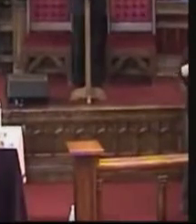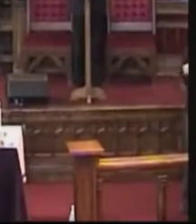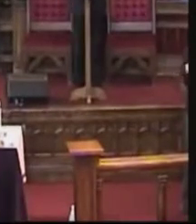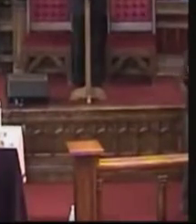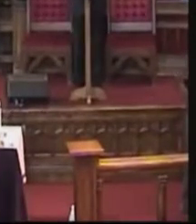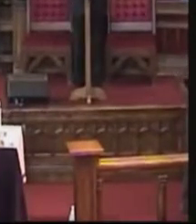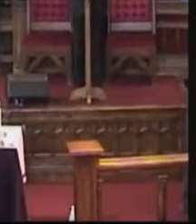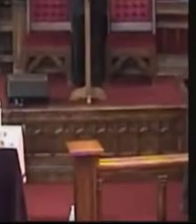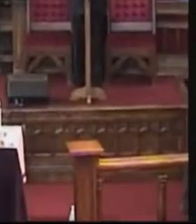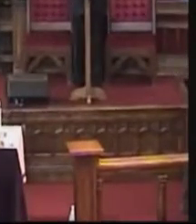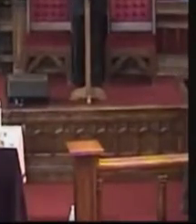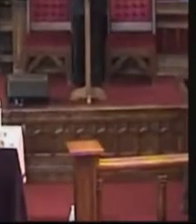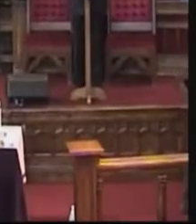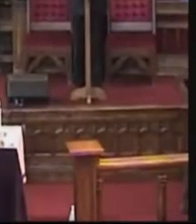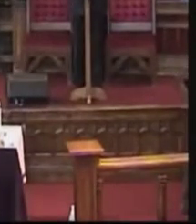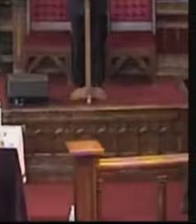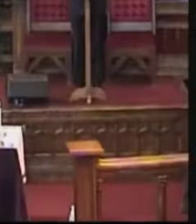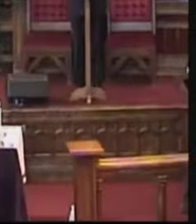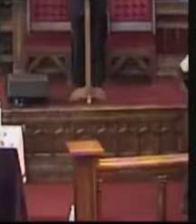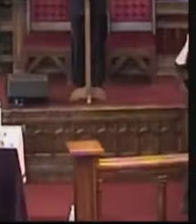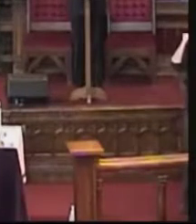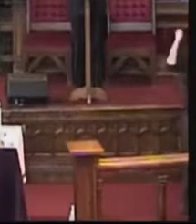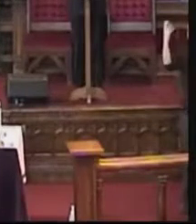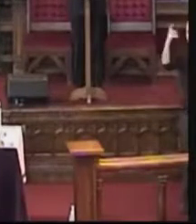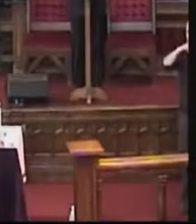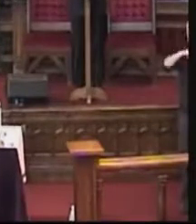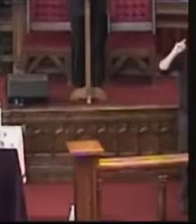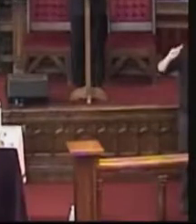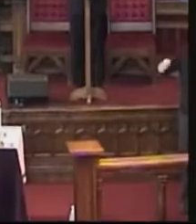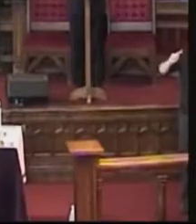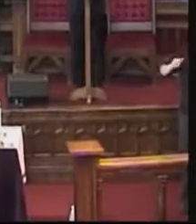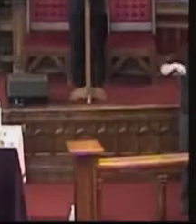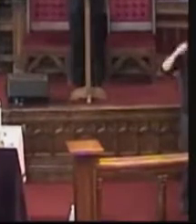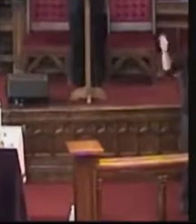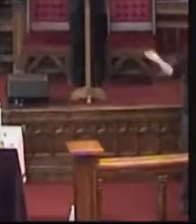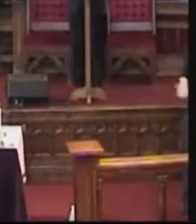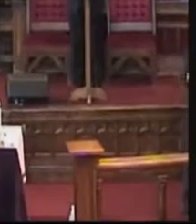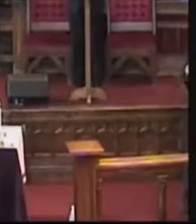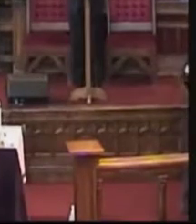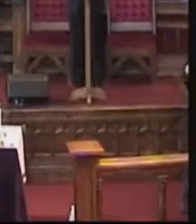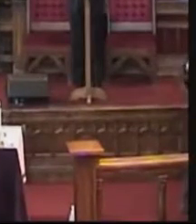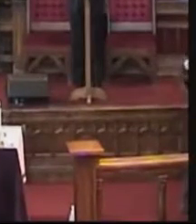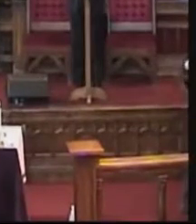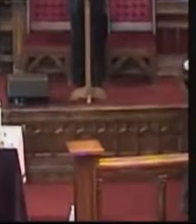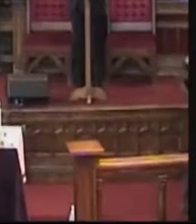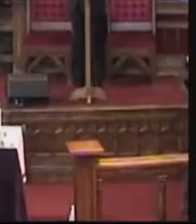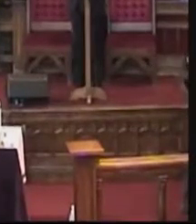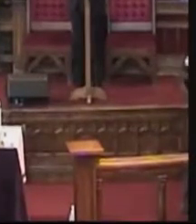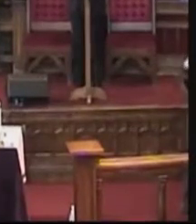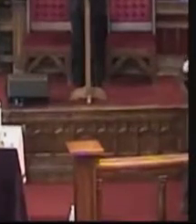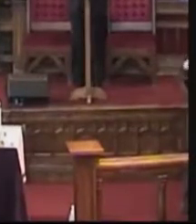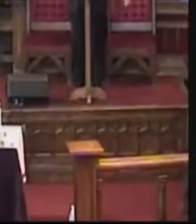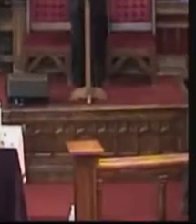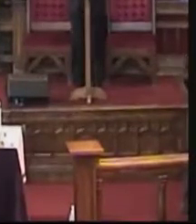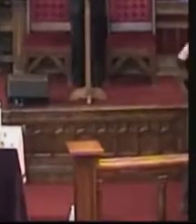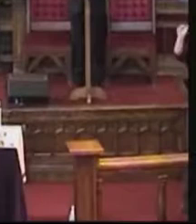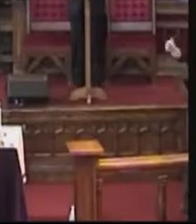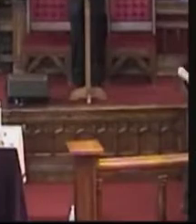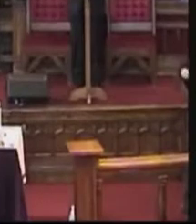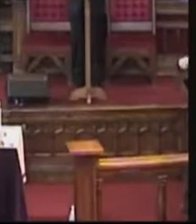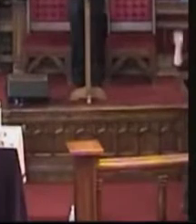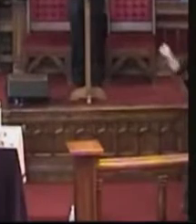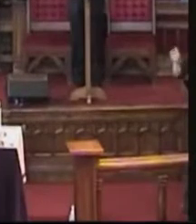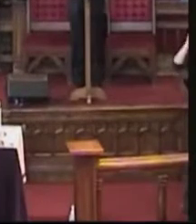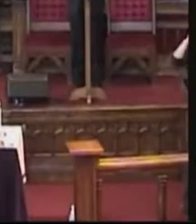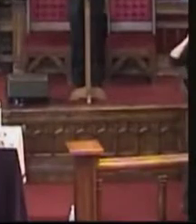time, whether you're worshiping with us in the building or online, welcome to our service. Our mission is to build bridges with a